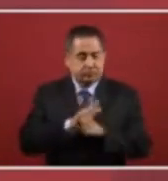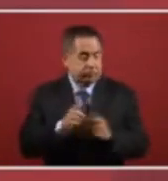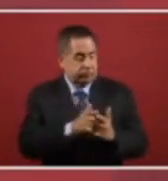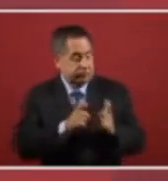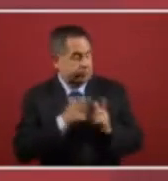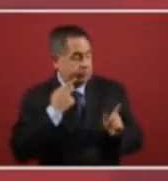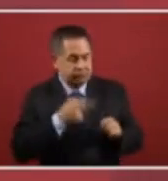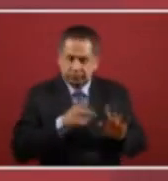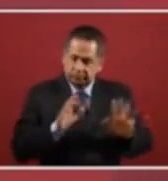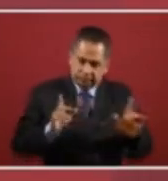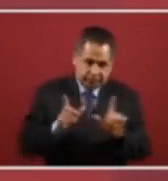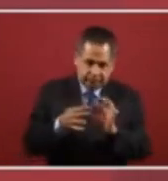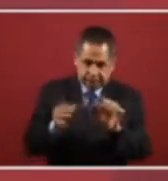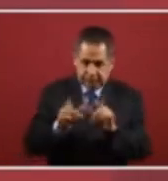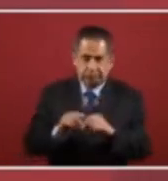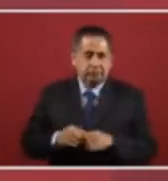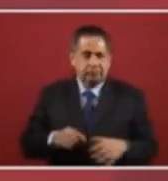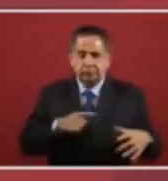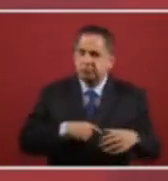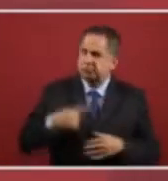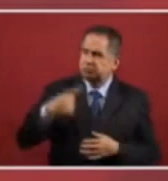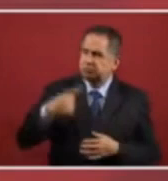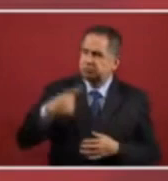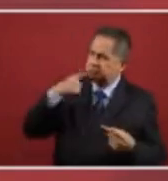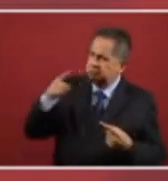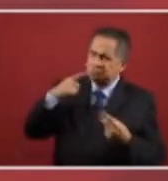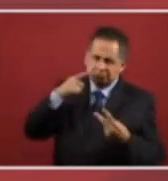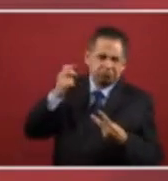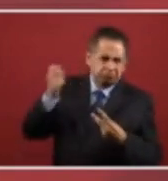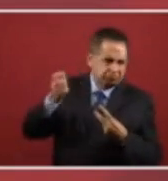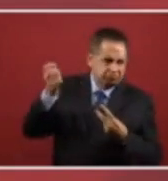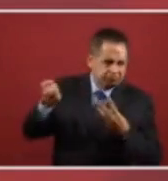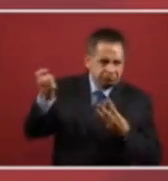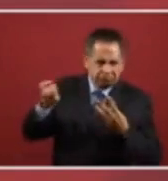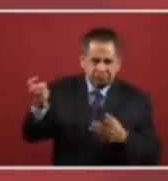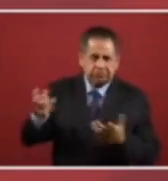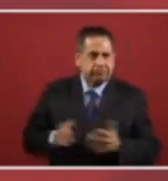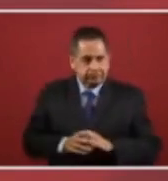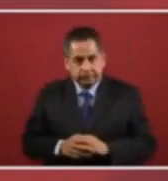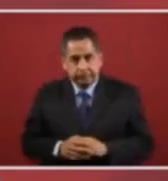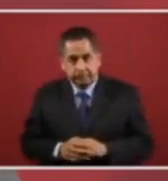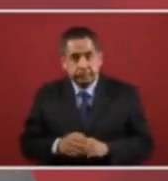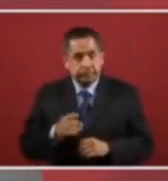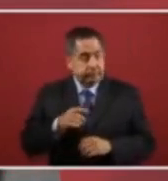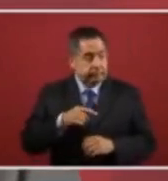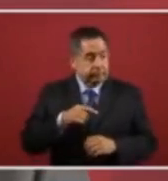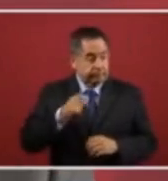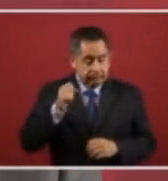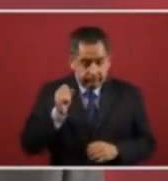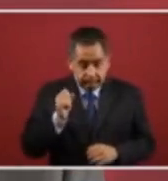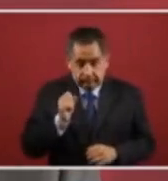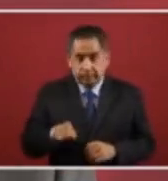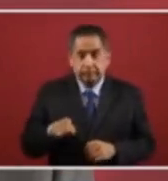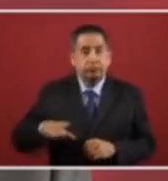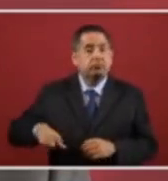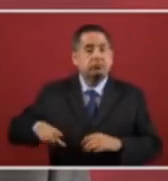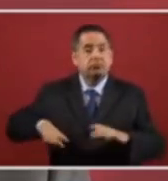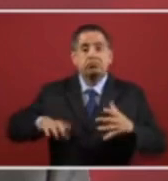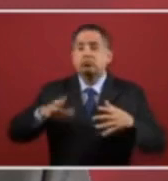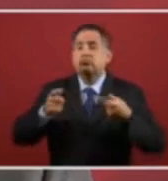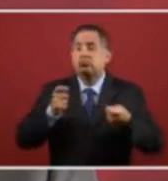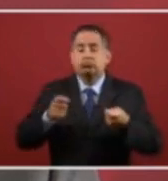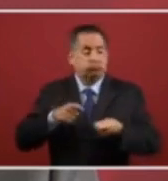going to say what party, but they accused and accused, and that the people of